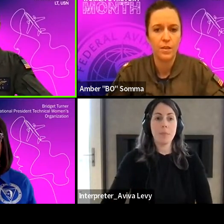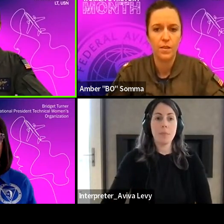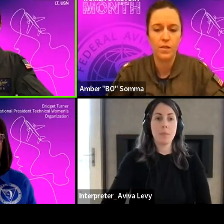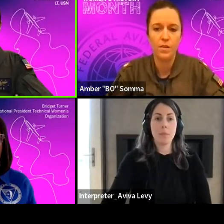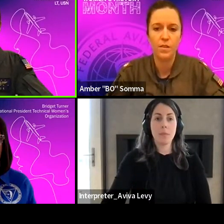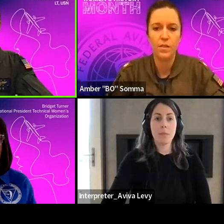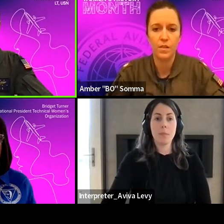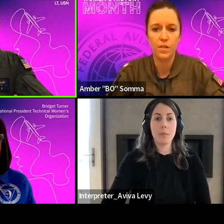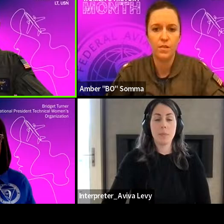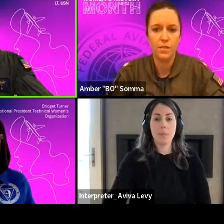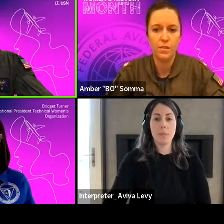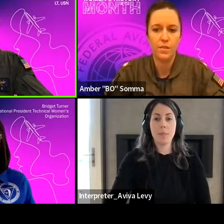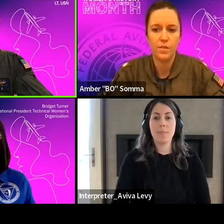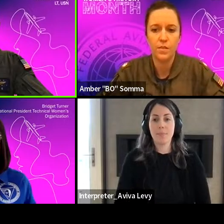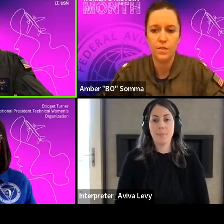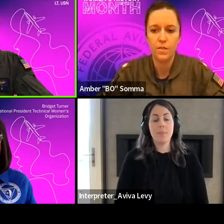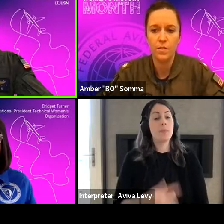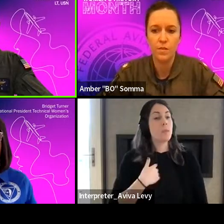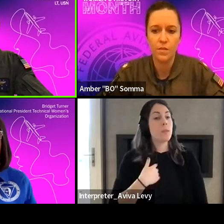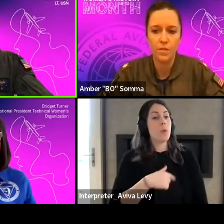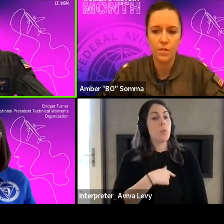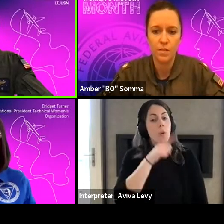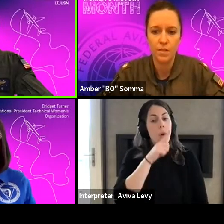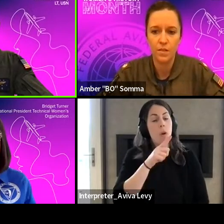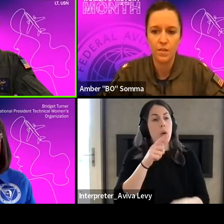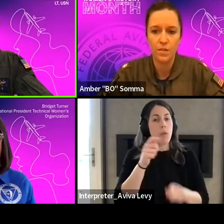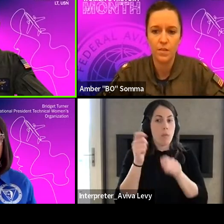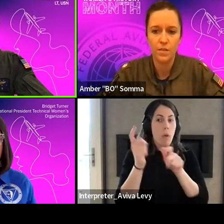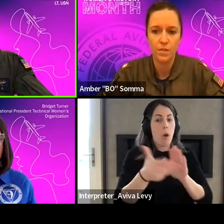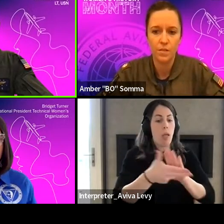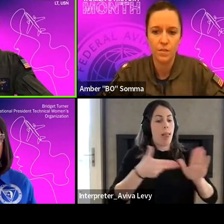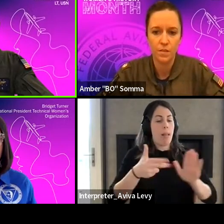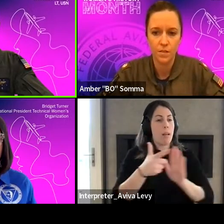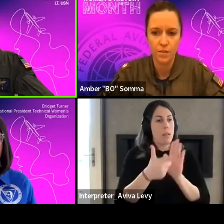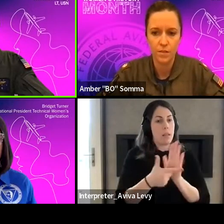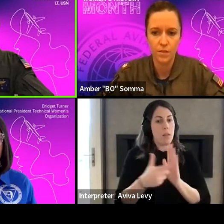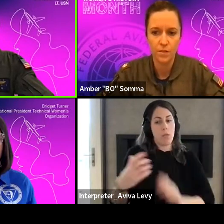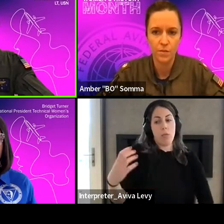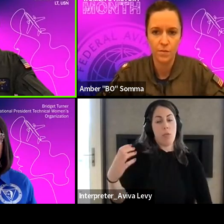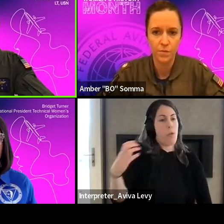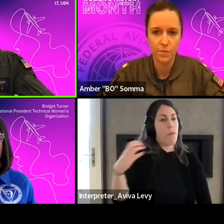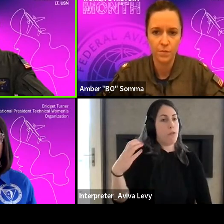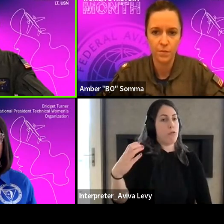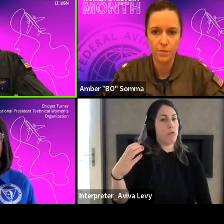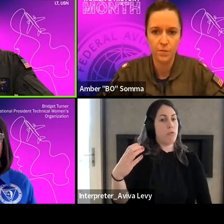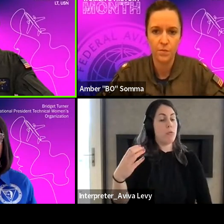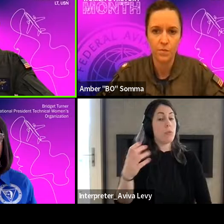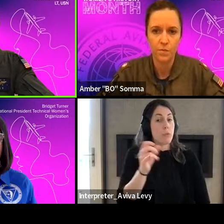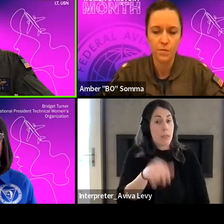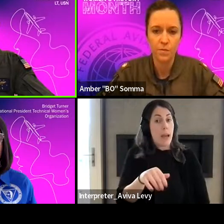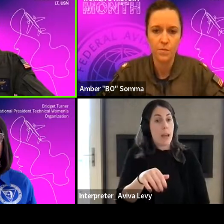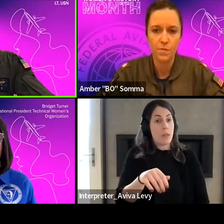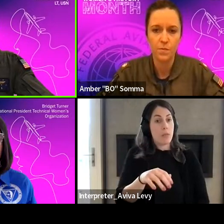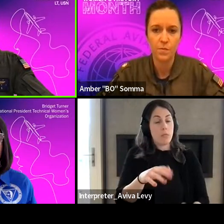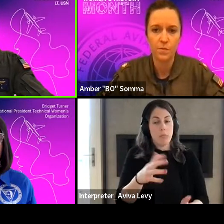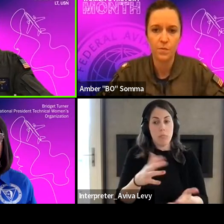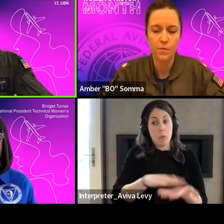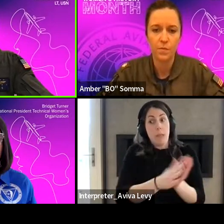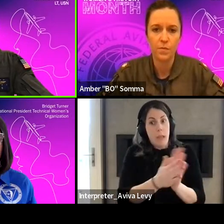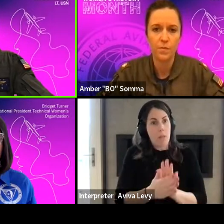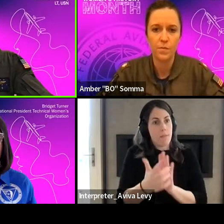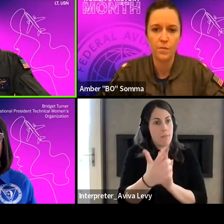So we are all naval officers. And so in order to do that, unless in for this particular